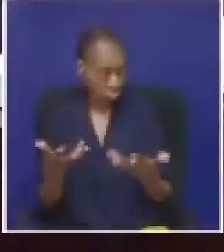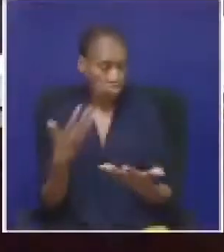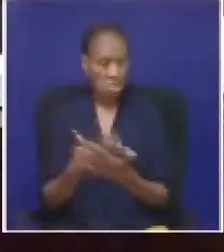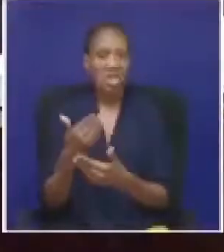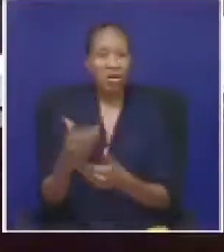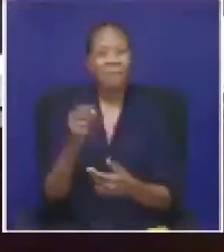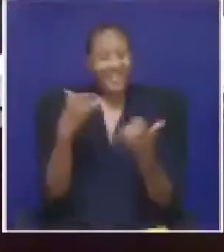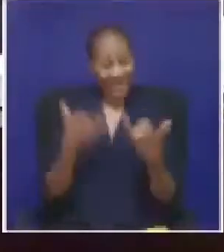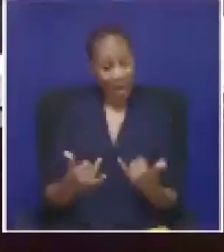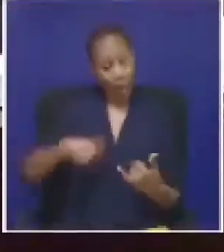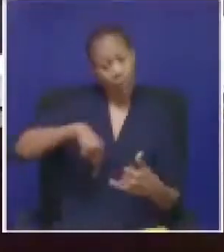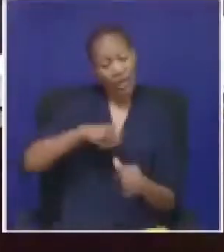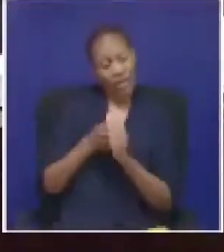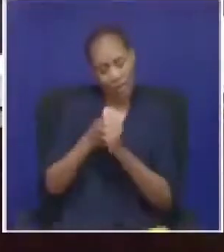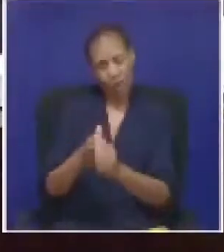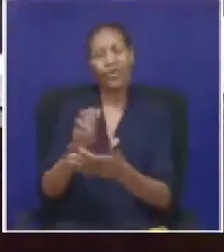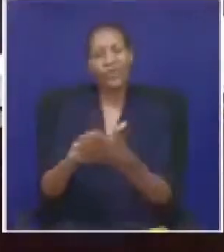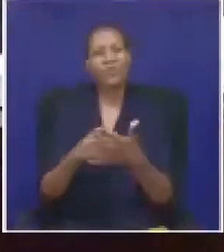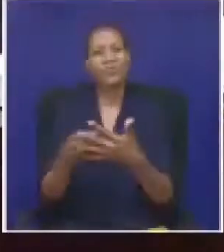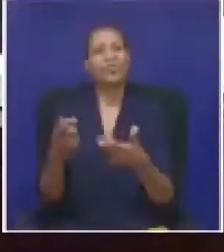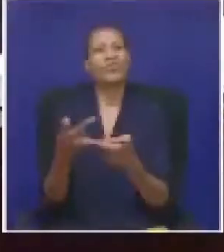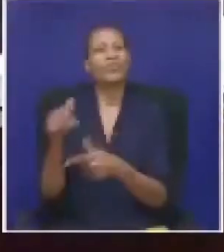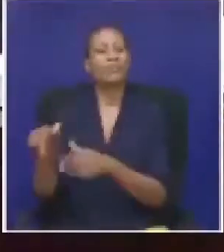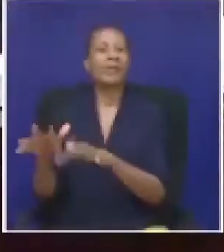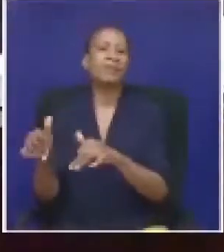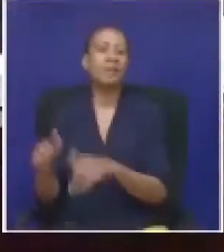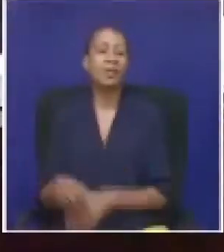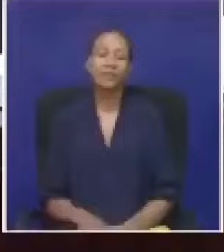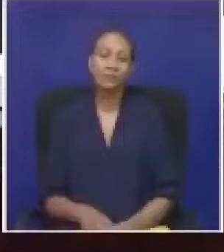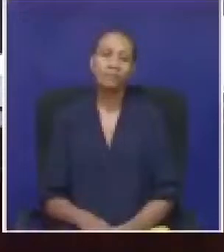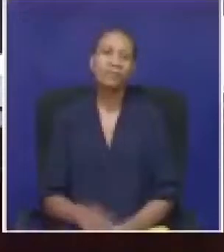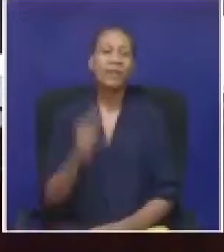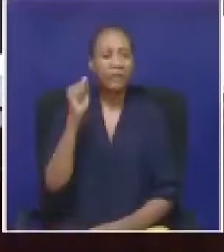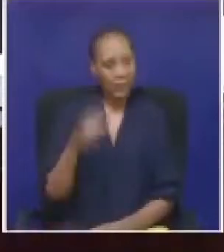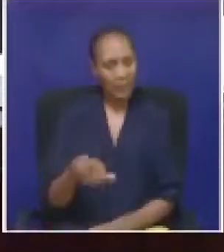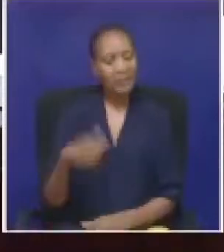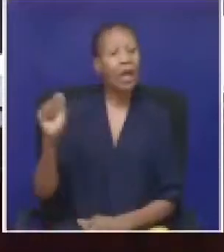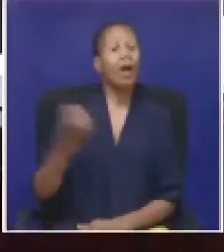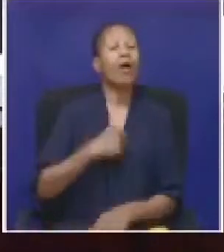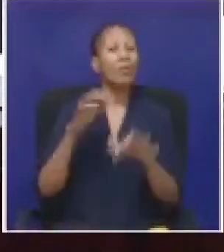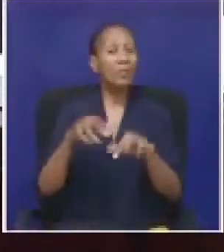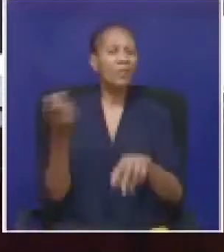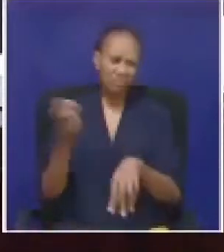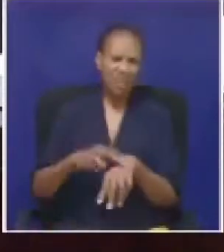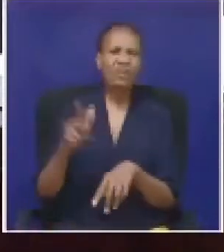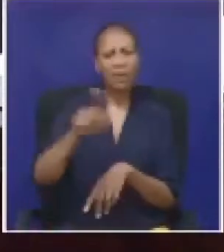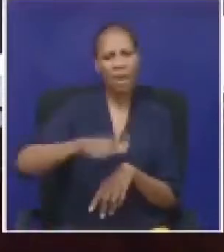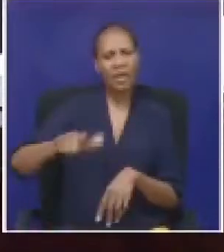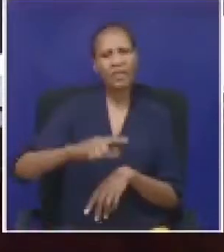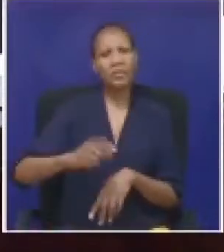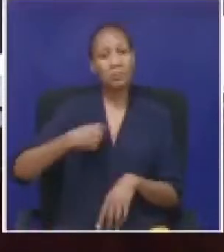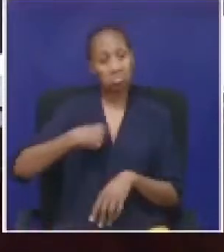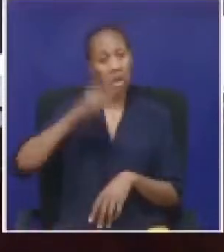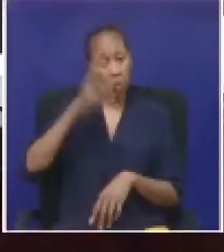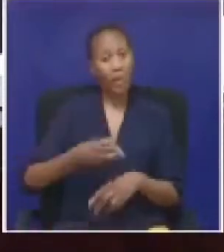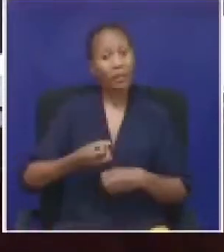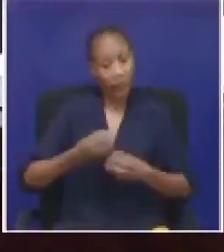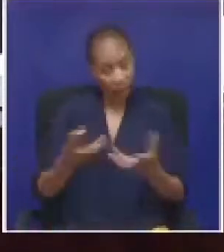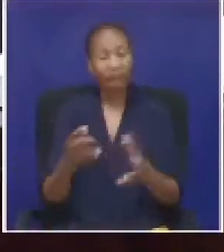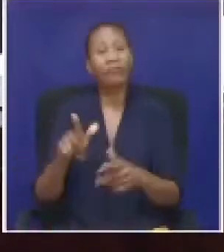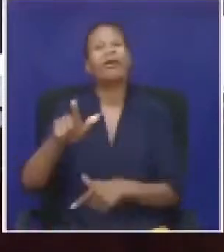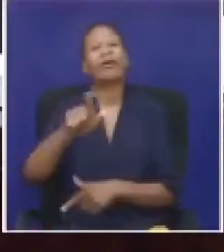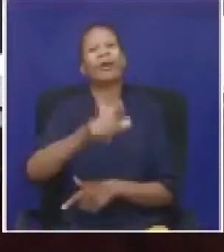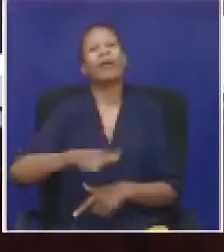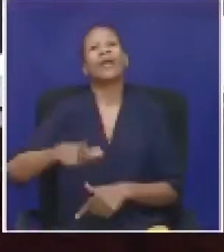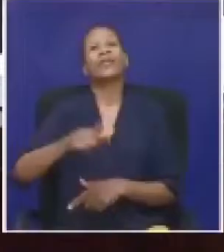But yes, our people need land and we will provide them with land. That's much